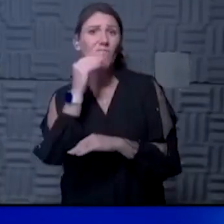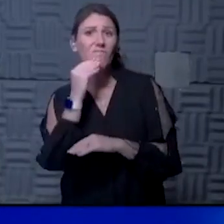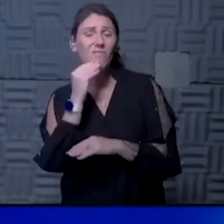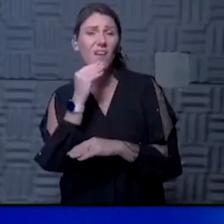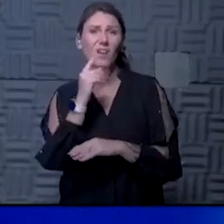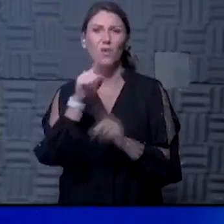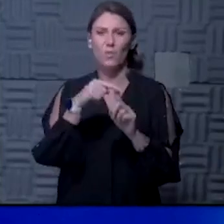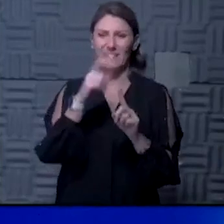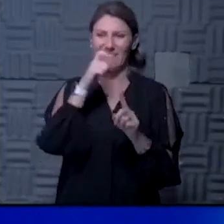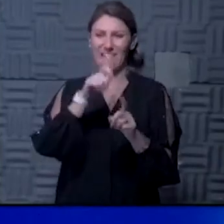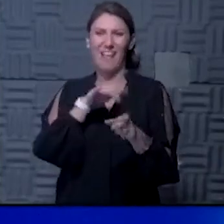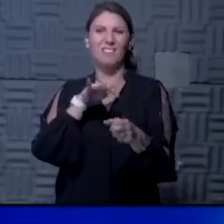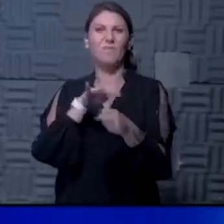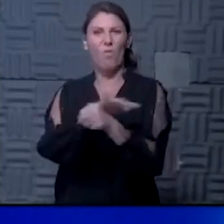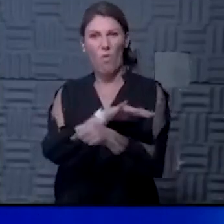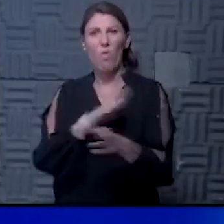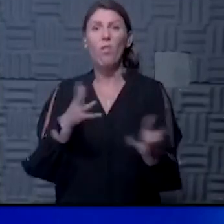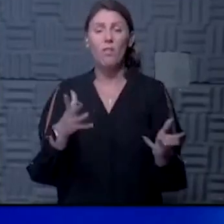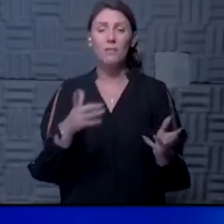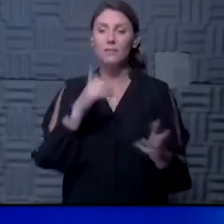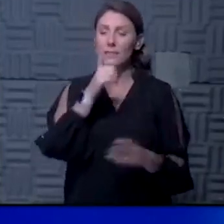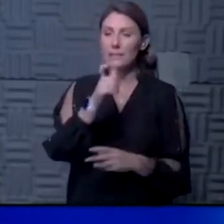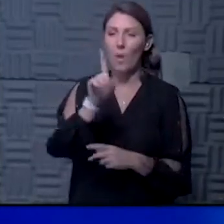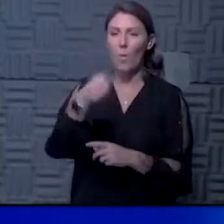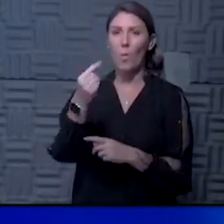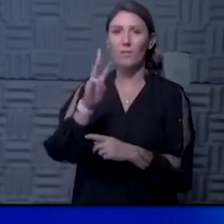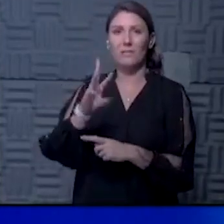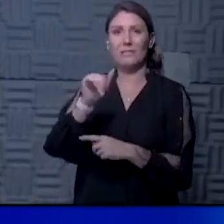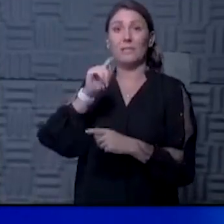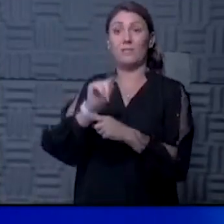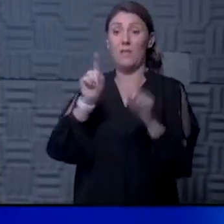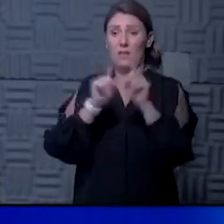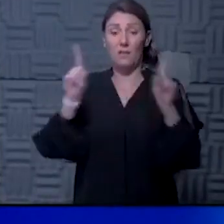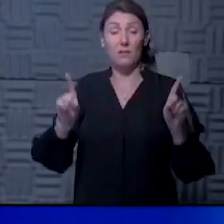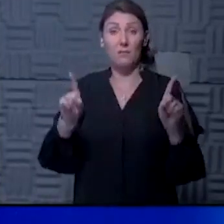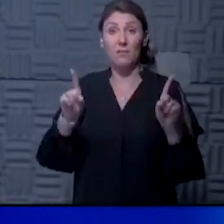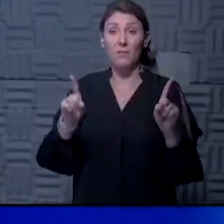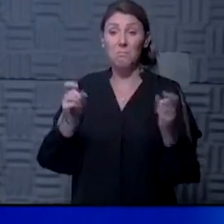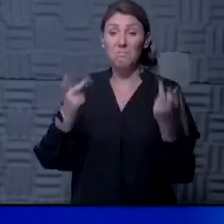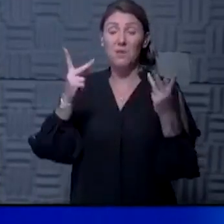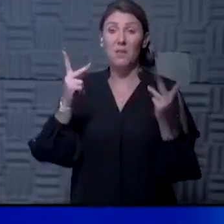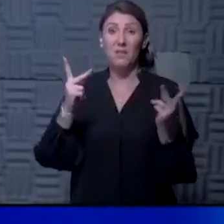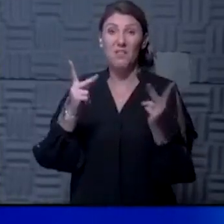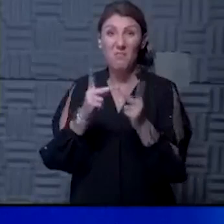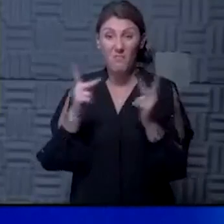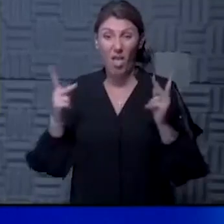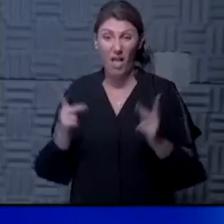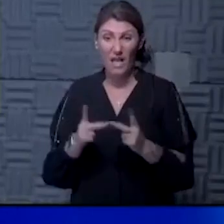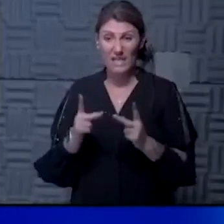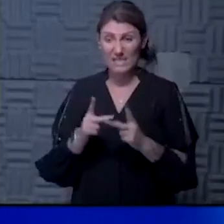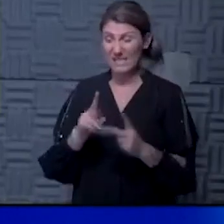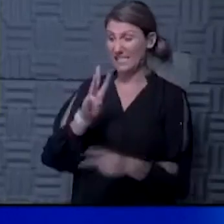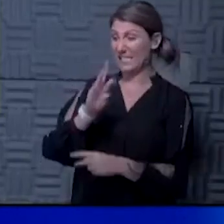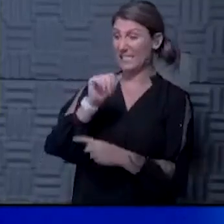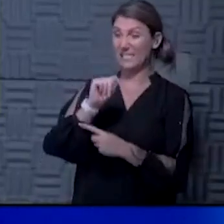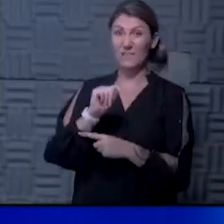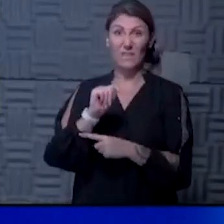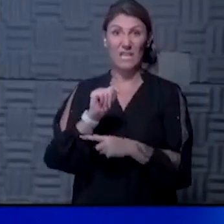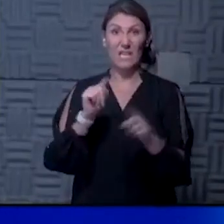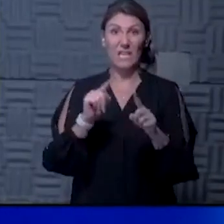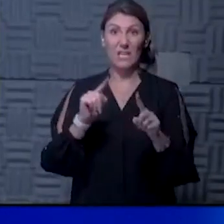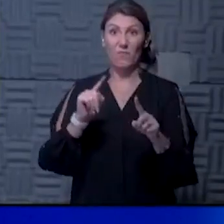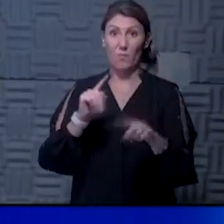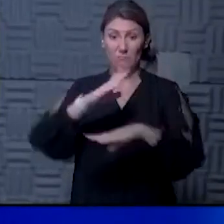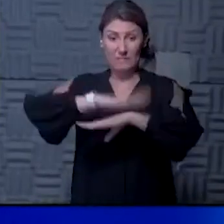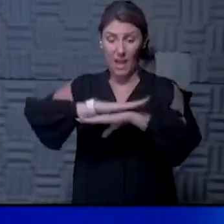And it's not just the 6-foot thing at that point. The problem is a lot of the places I've seen measure 6 feet from the middle of the table to another table, and that means backs are